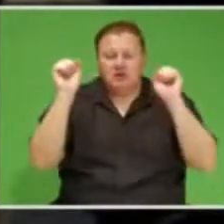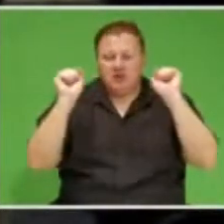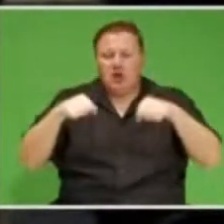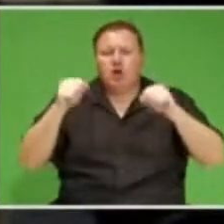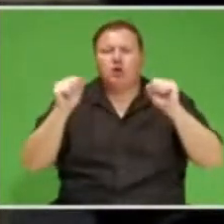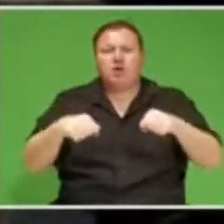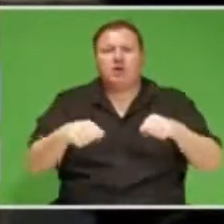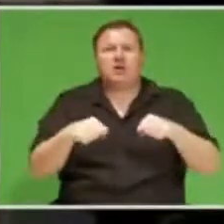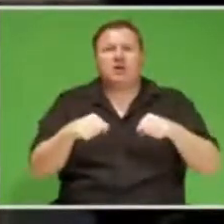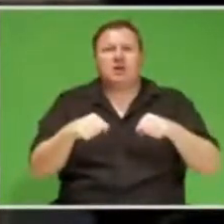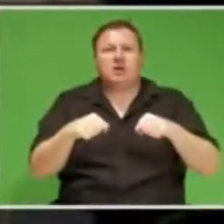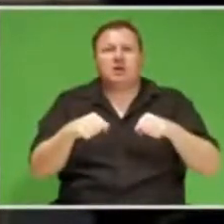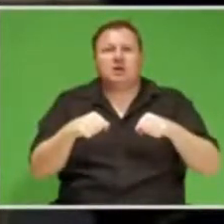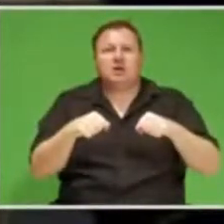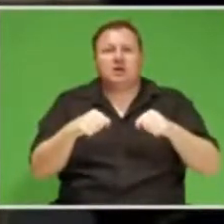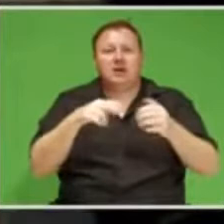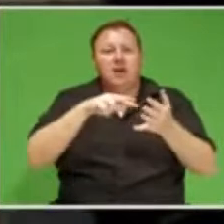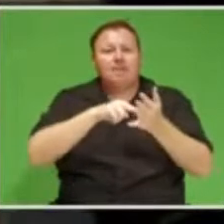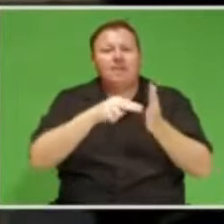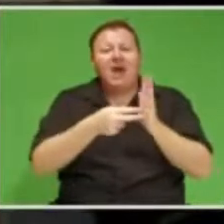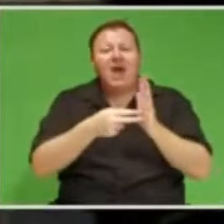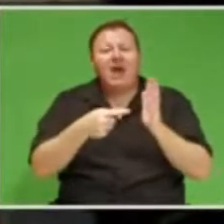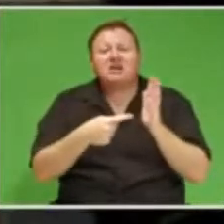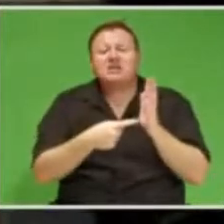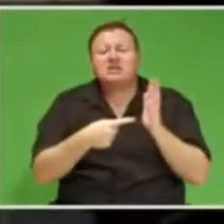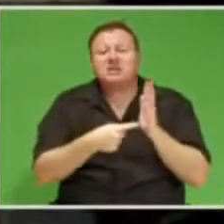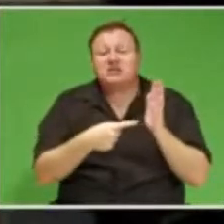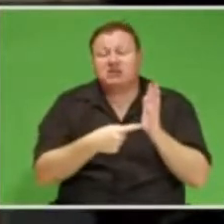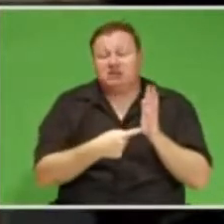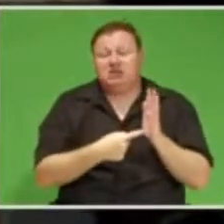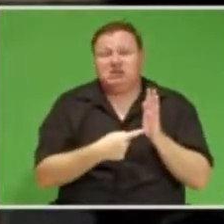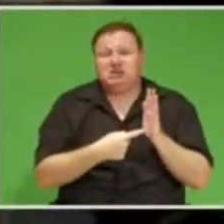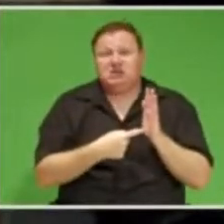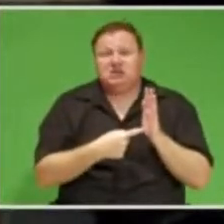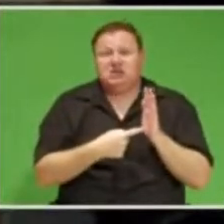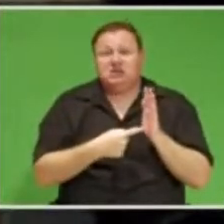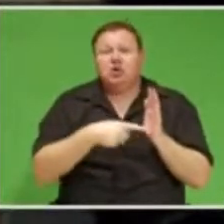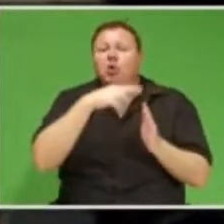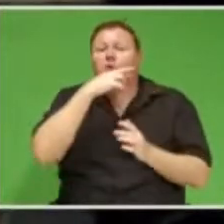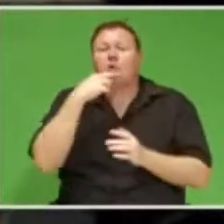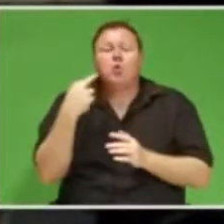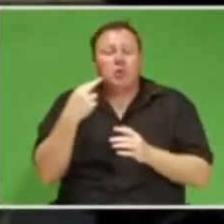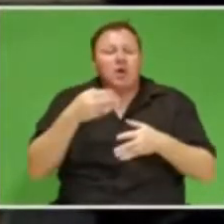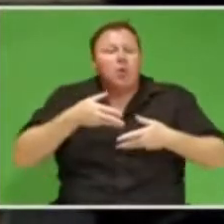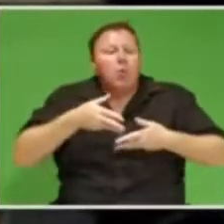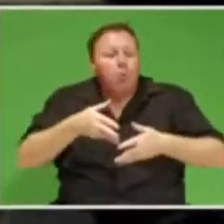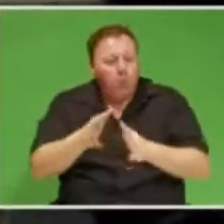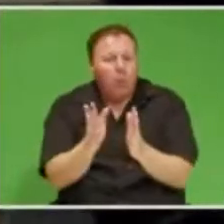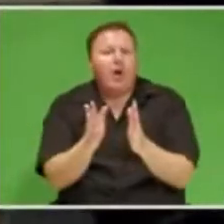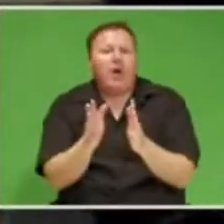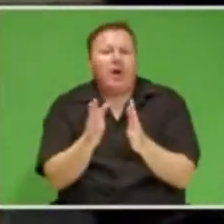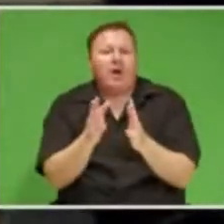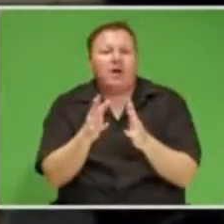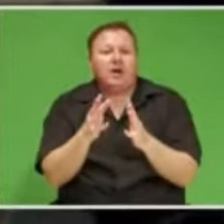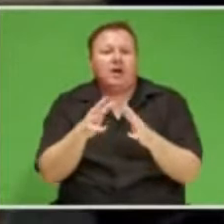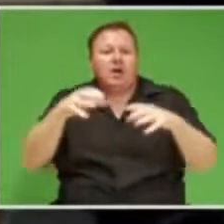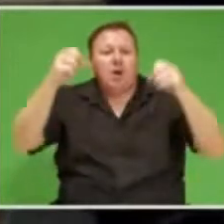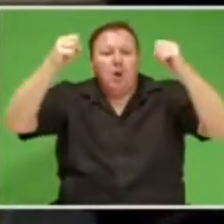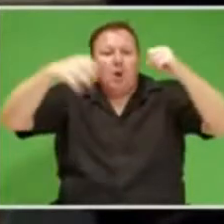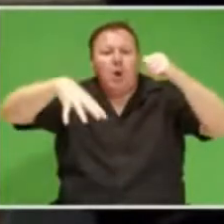agree that this plan is the most realistic route to end load